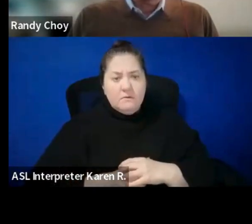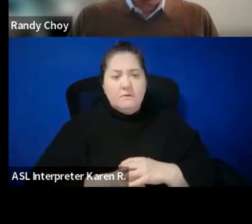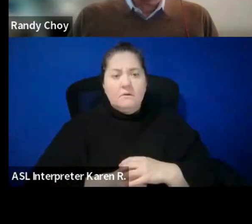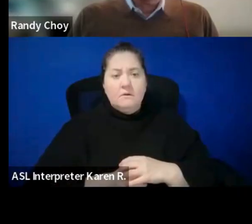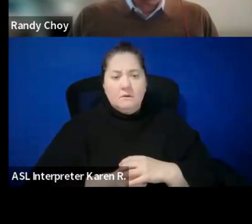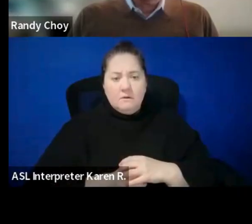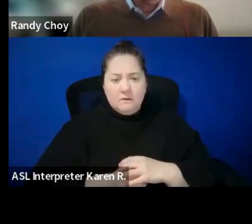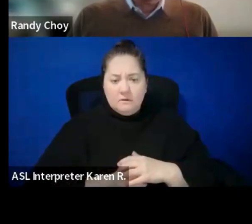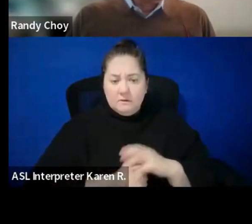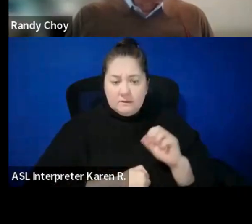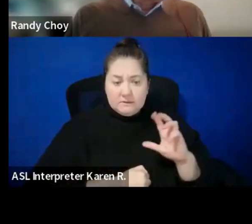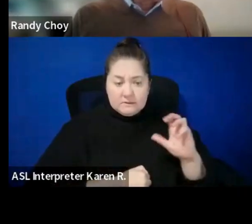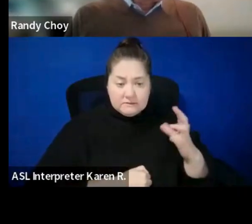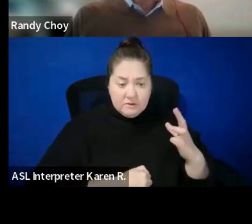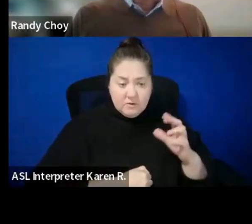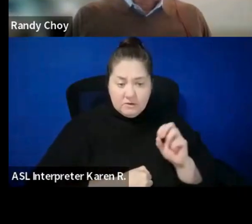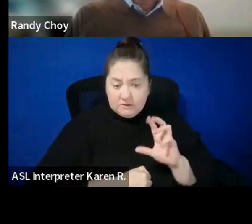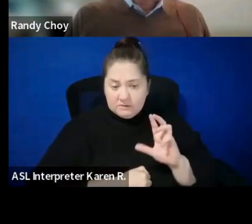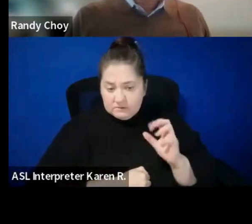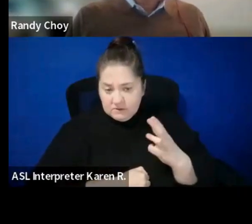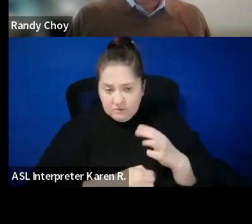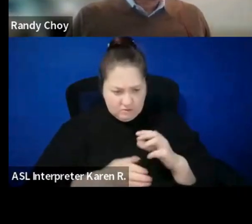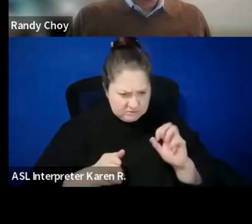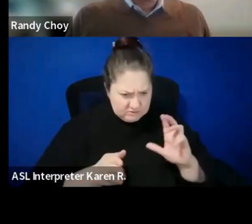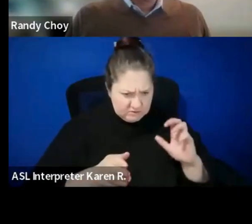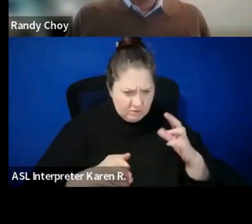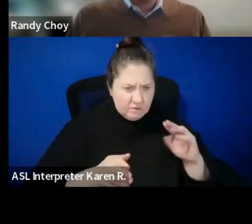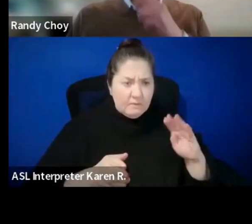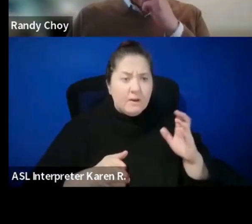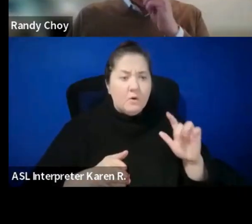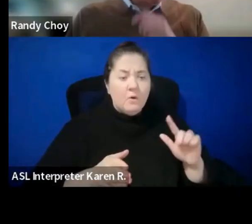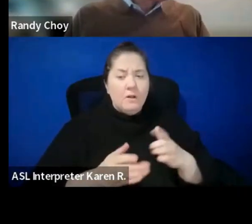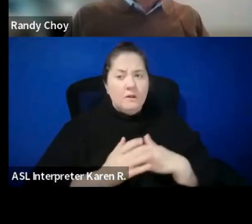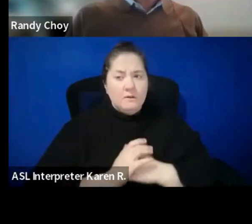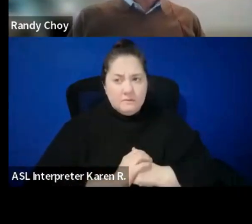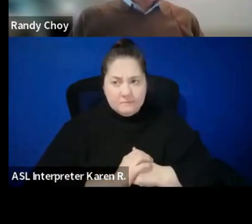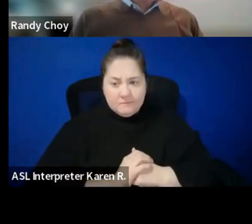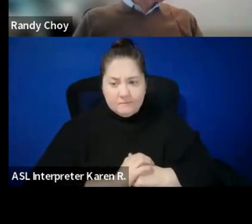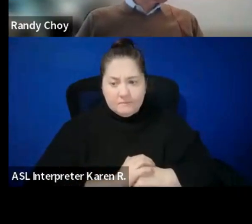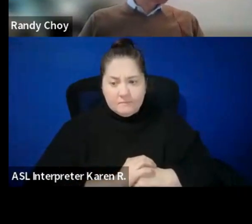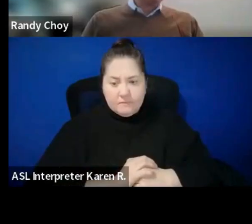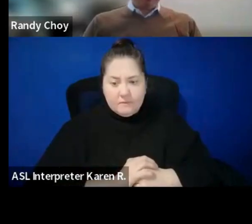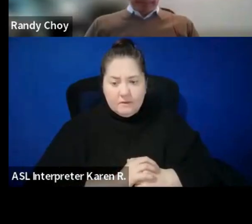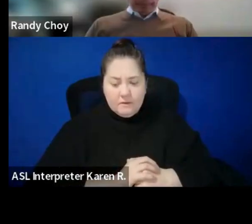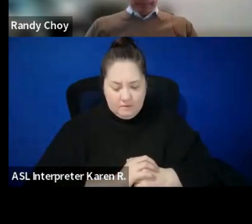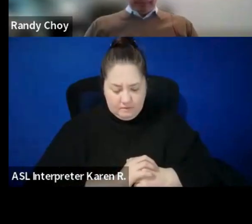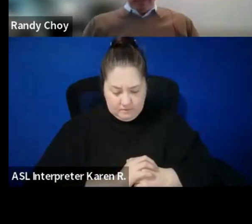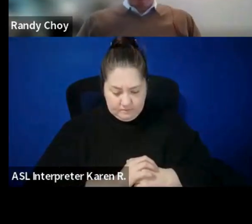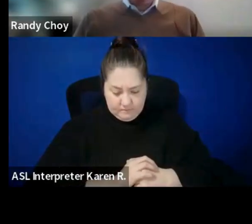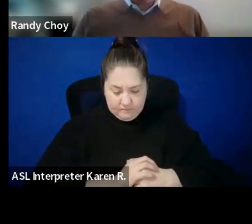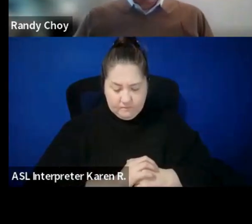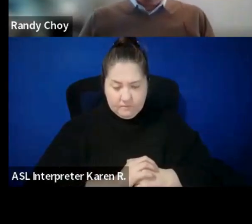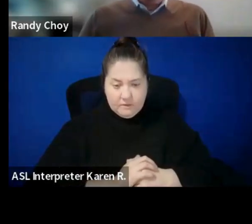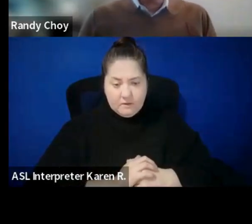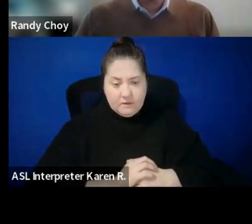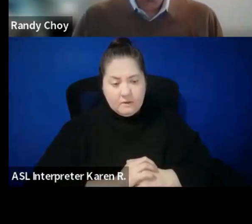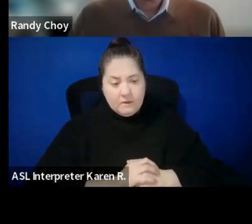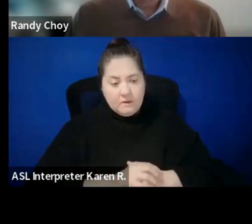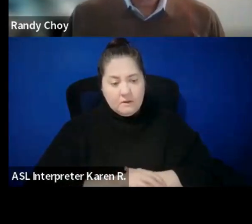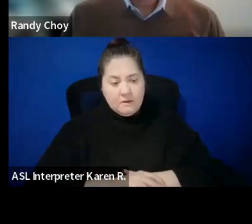Yeah. Sarah, Michael, do you want to say something about that? How you find and approach Yeah. them from that point of